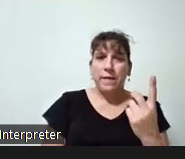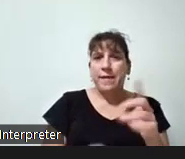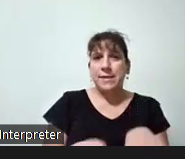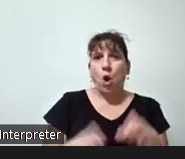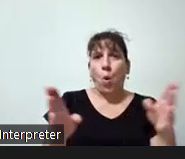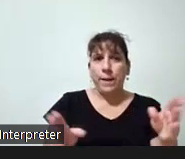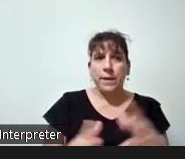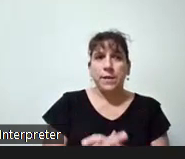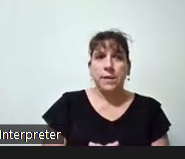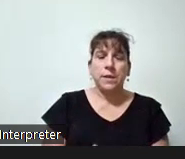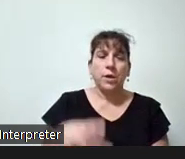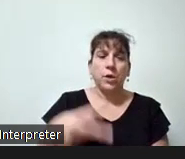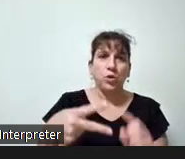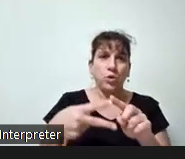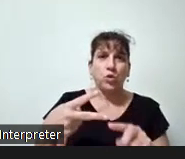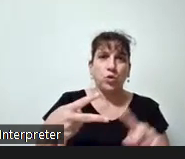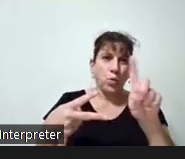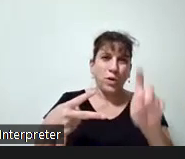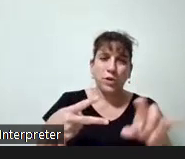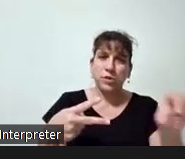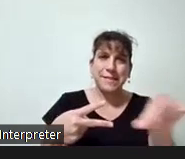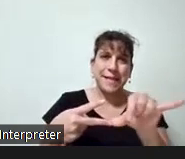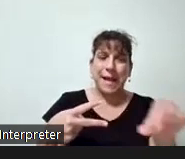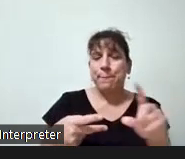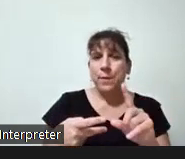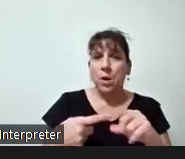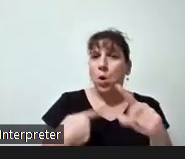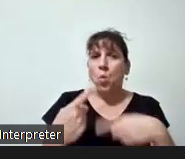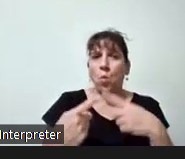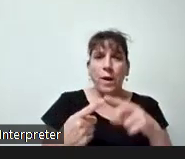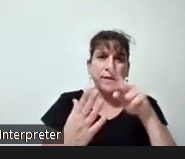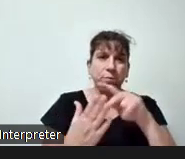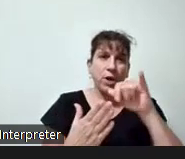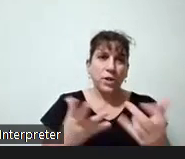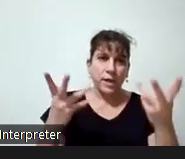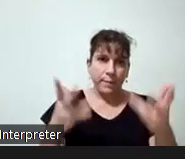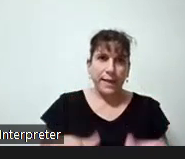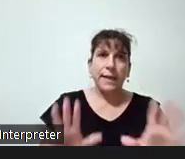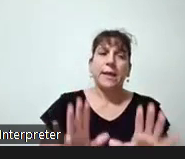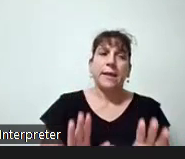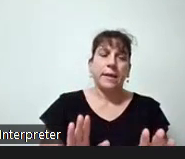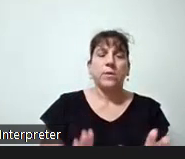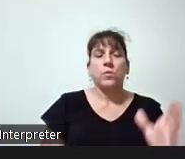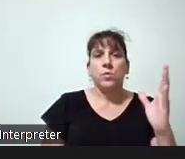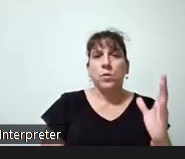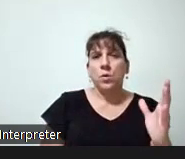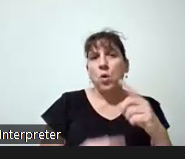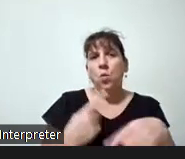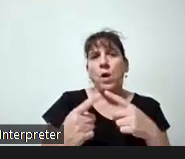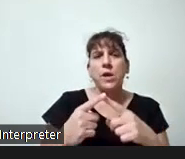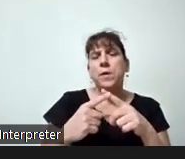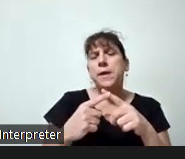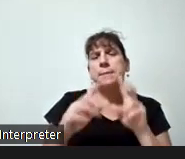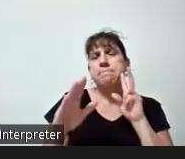open. Two questions are the same. In essence, when is the project being completed? Or actually, no, when are we projecting